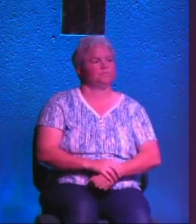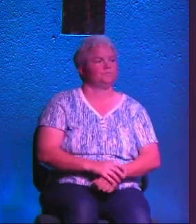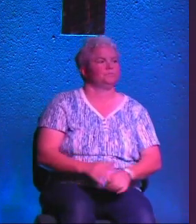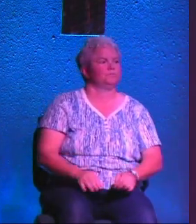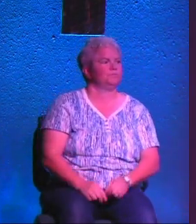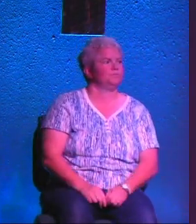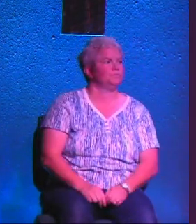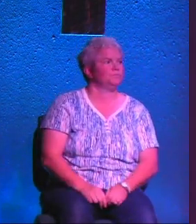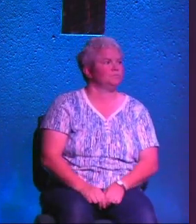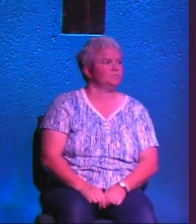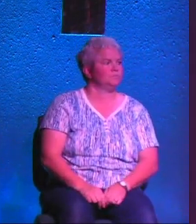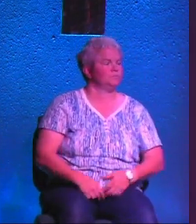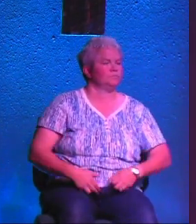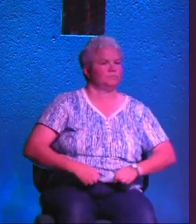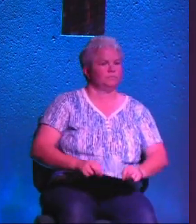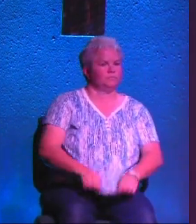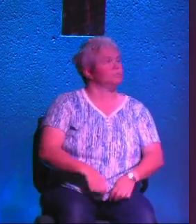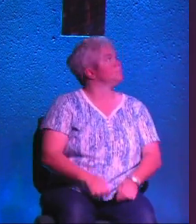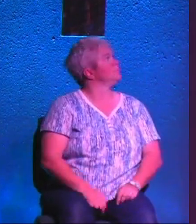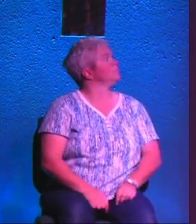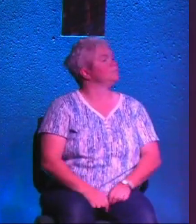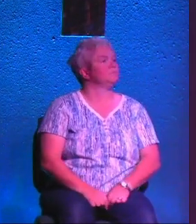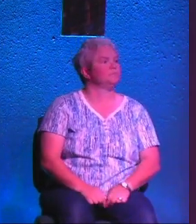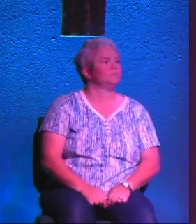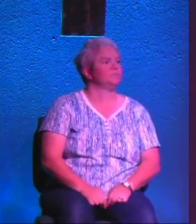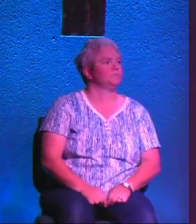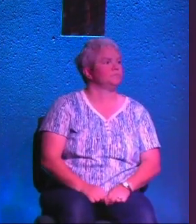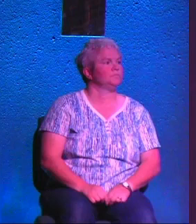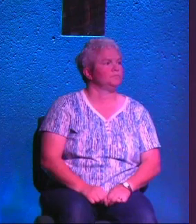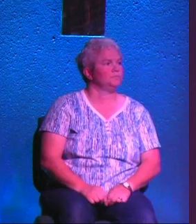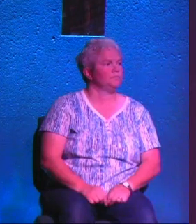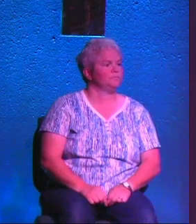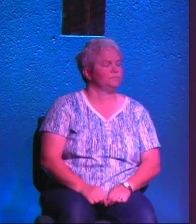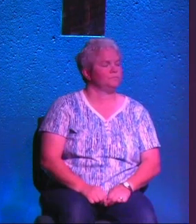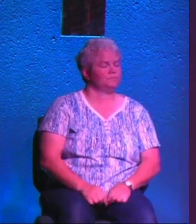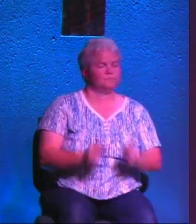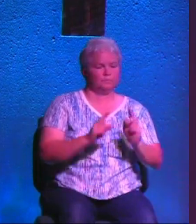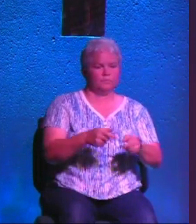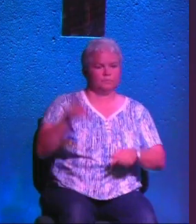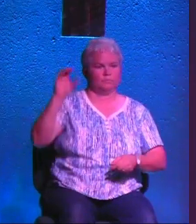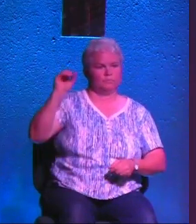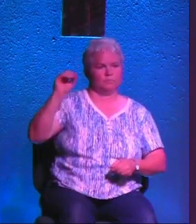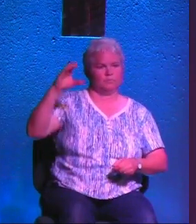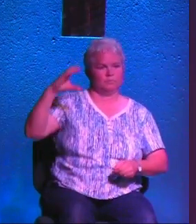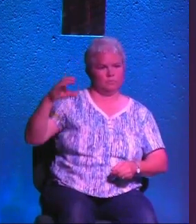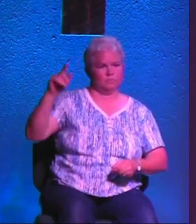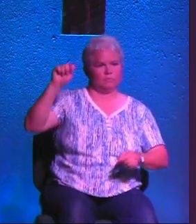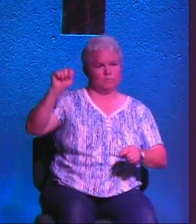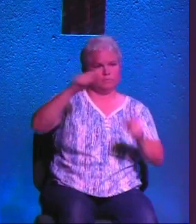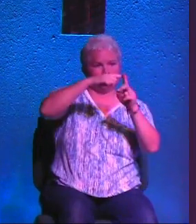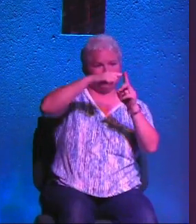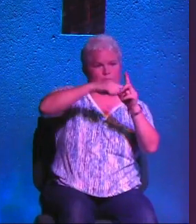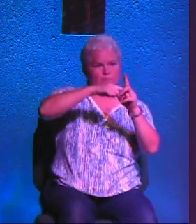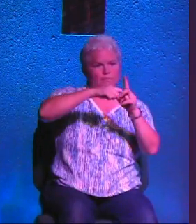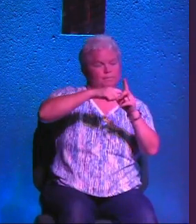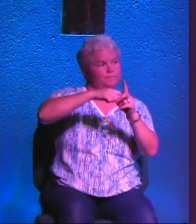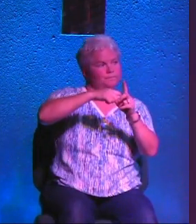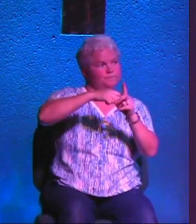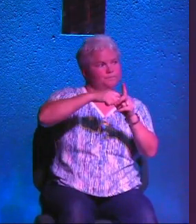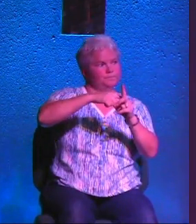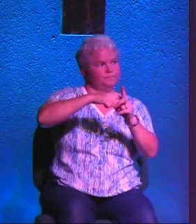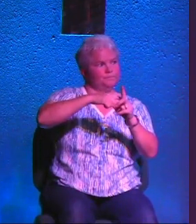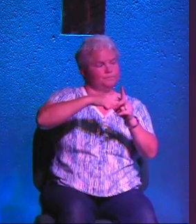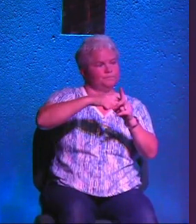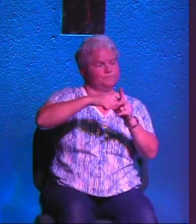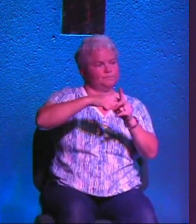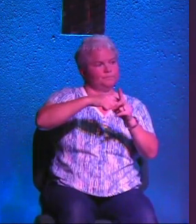All right, we have some announcements. We got quite a few things going on in October. Have you noticed? We just tend